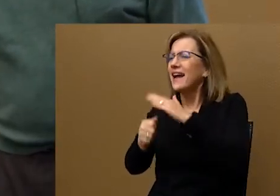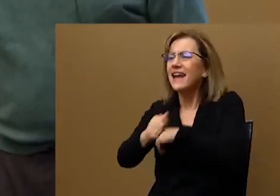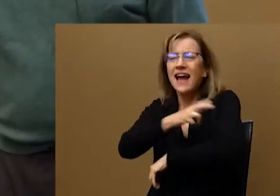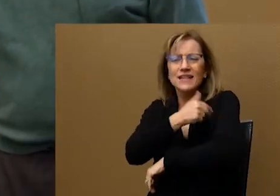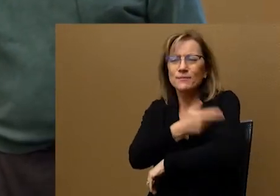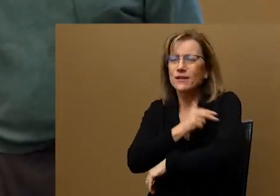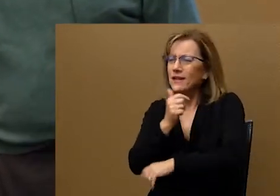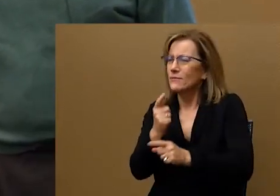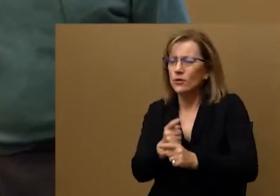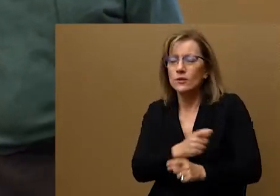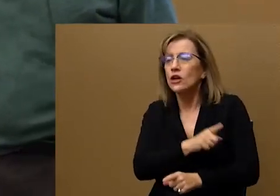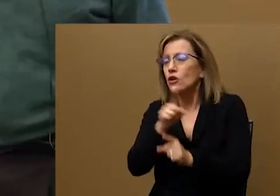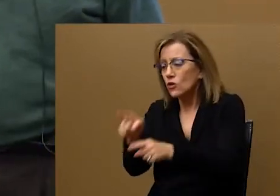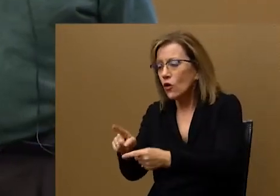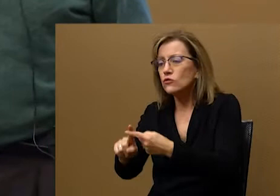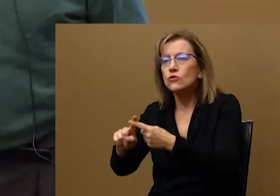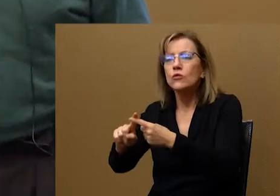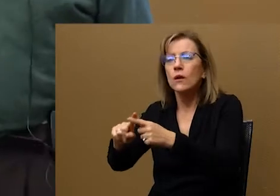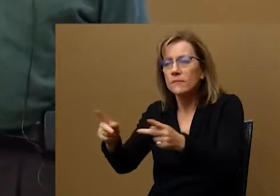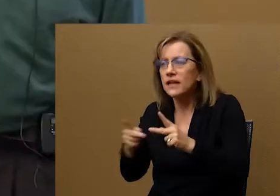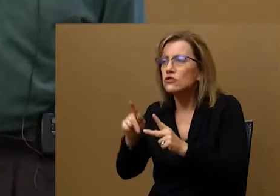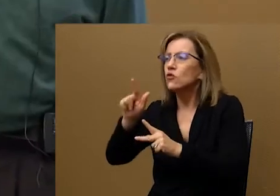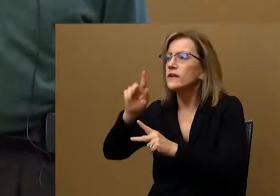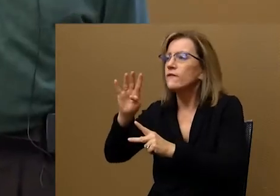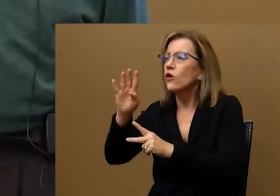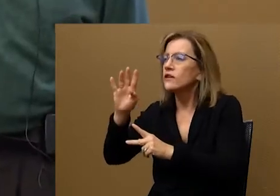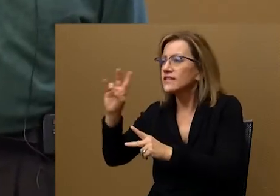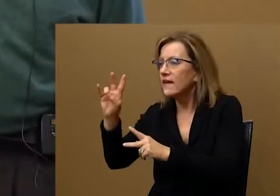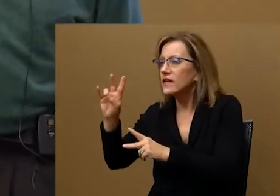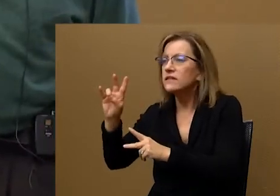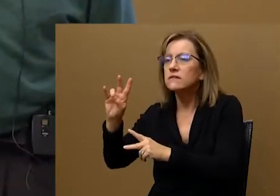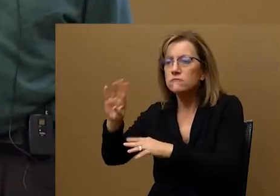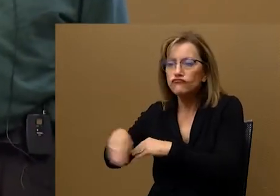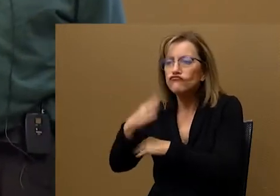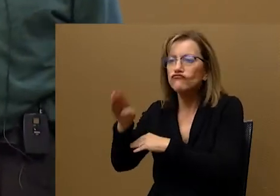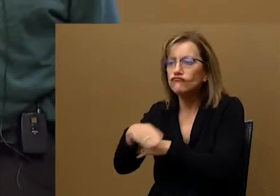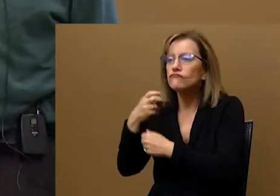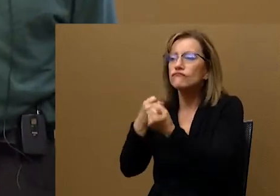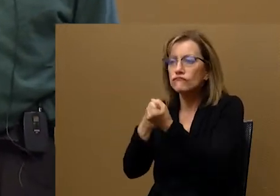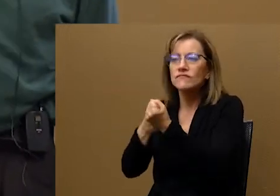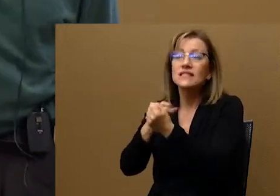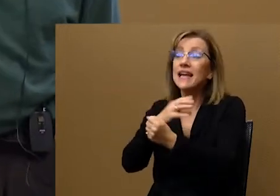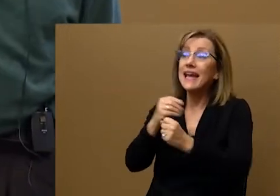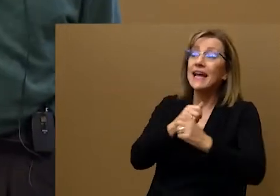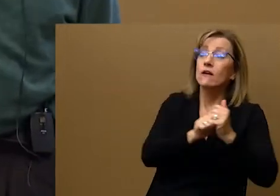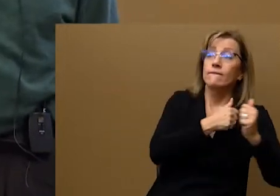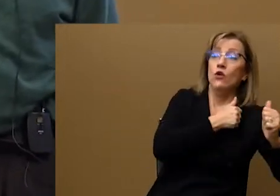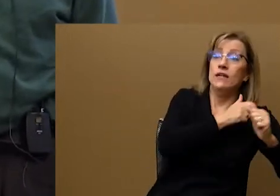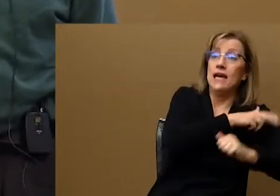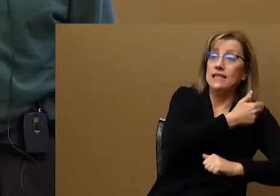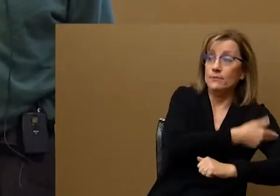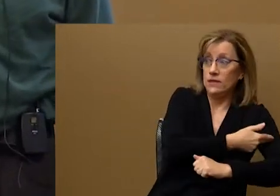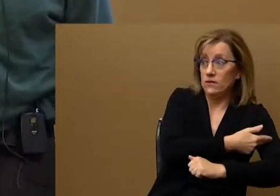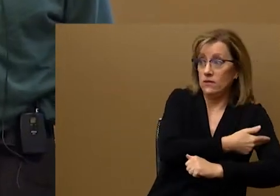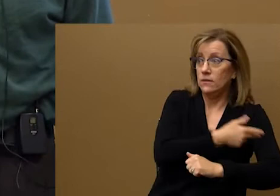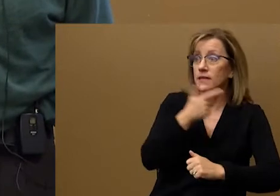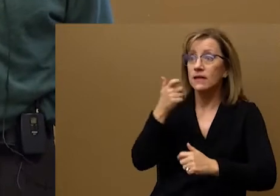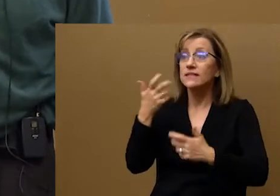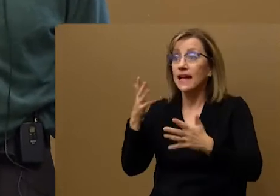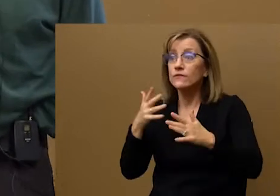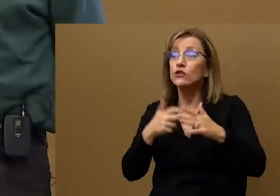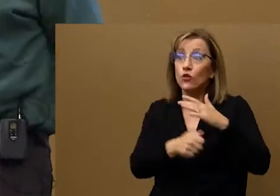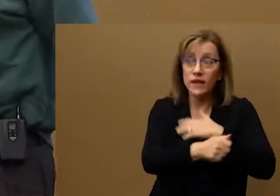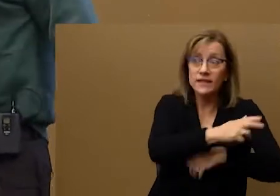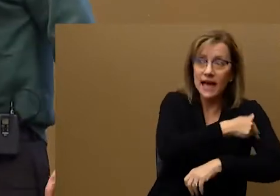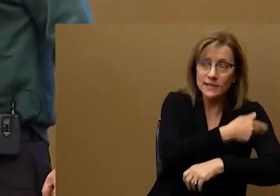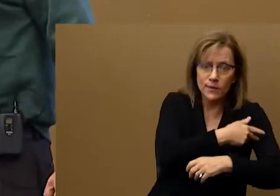place they could have 24/7 support and not go into a hospital. And also for people in the hospital, a big problem for people in the hospital is how